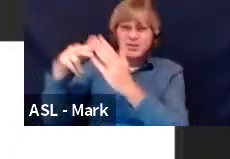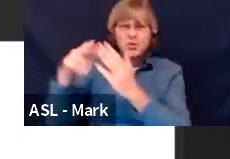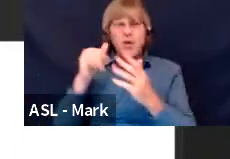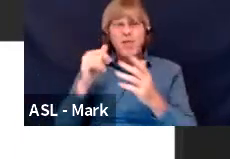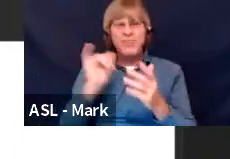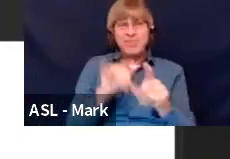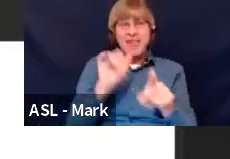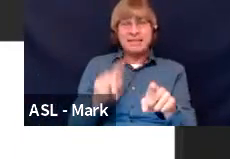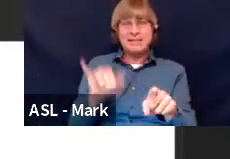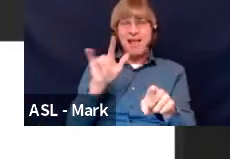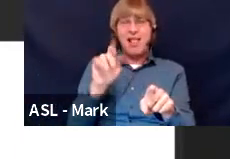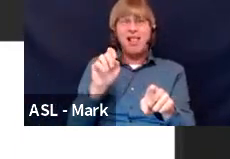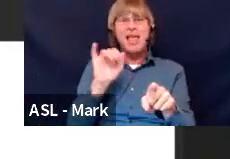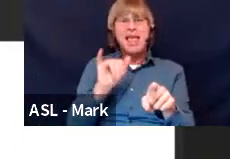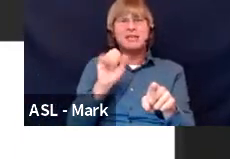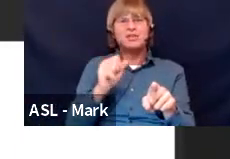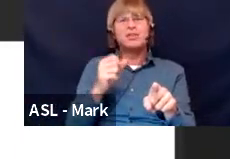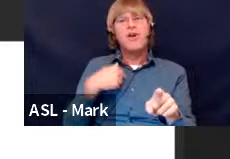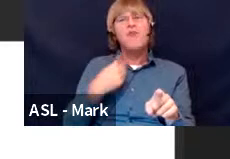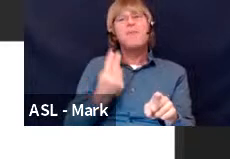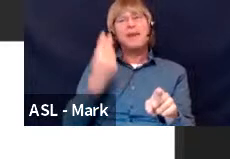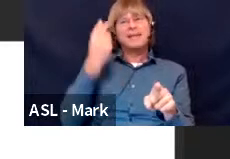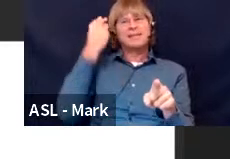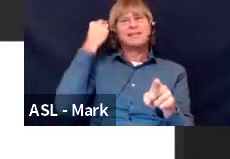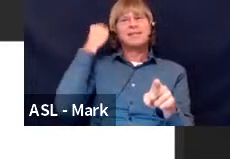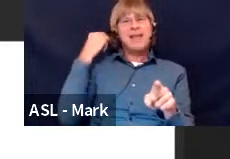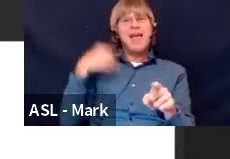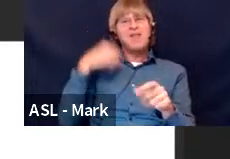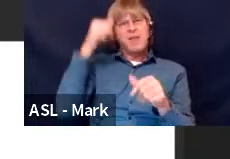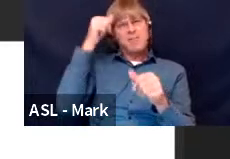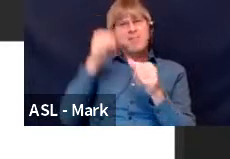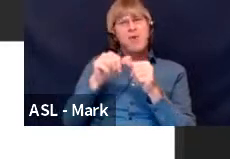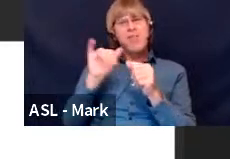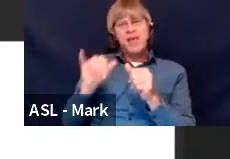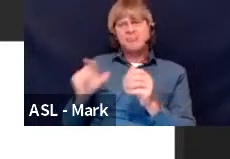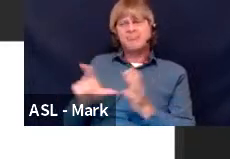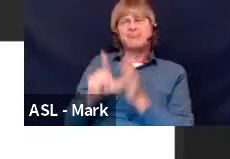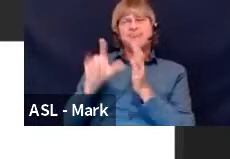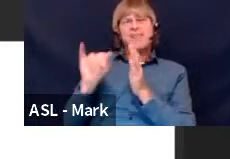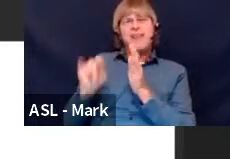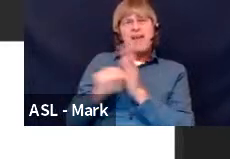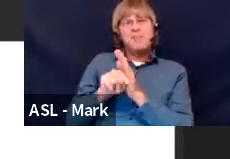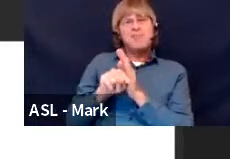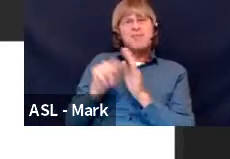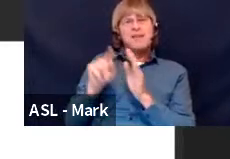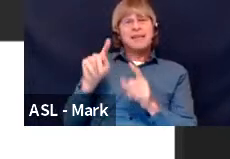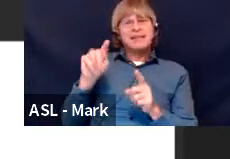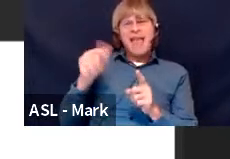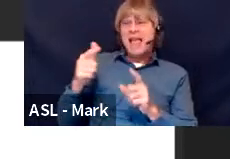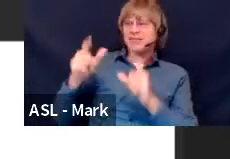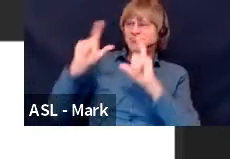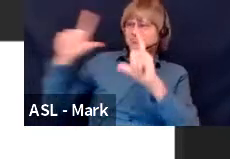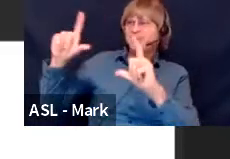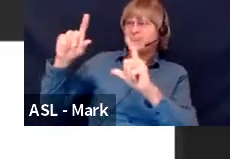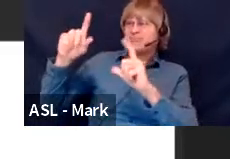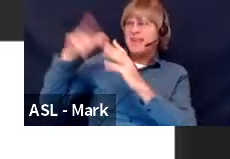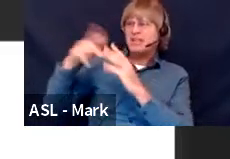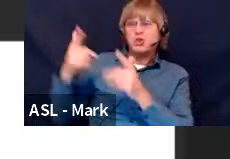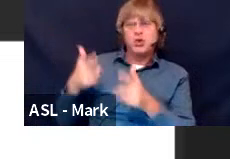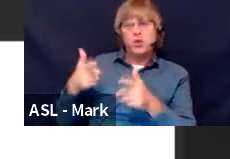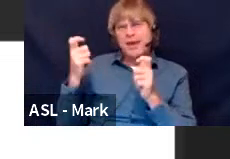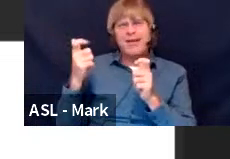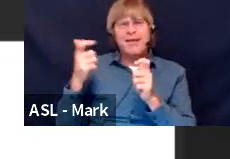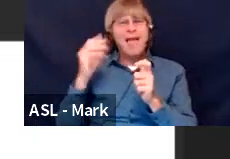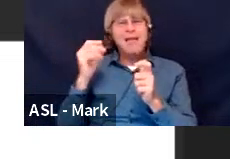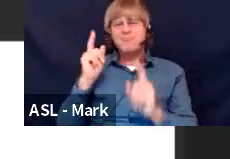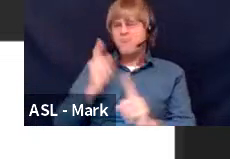style is reminiscent of that. I love the immediacy of, you know, tags, and it's quick and